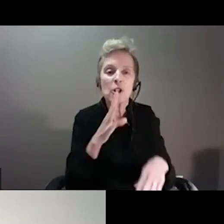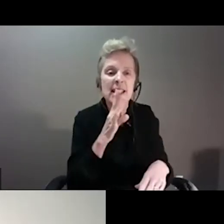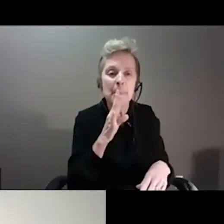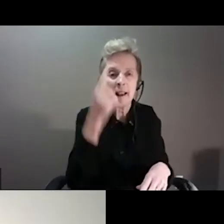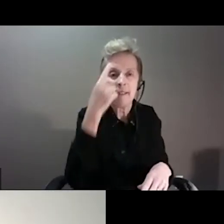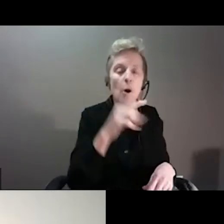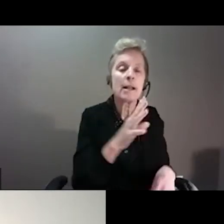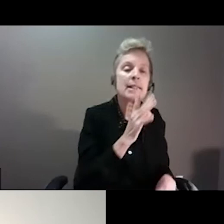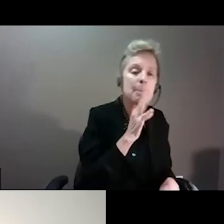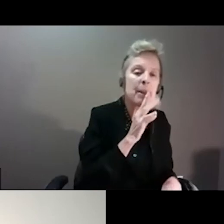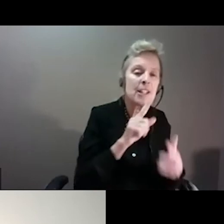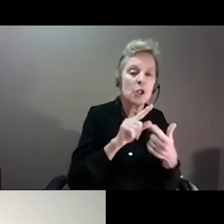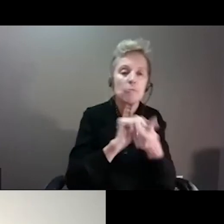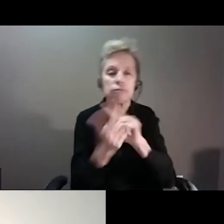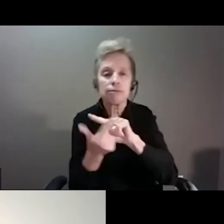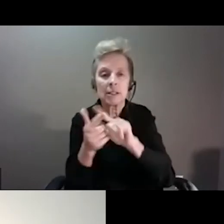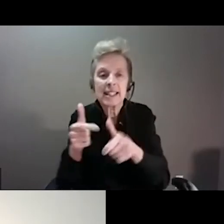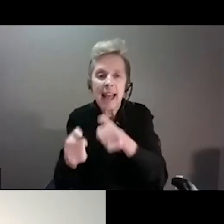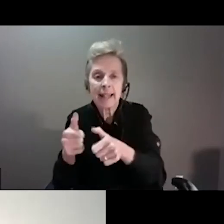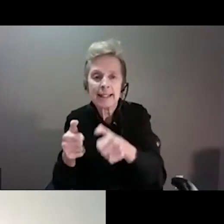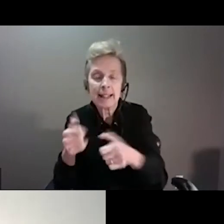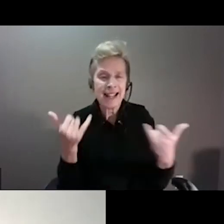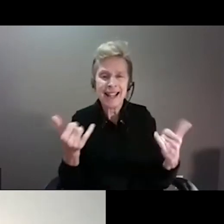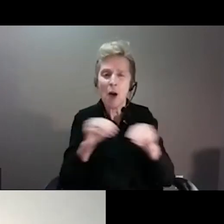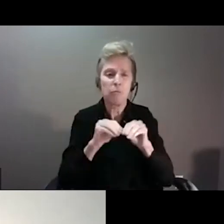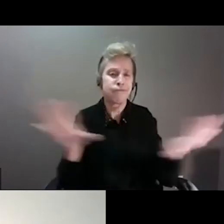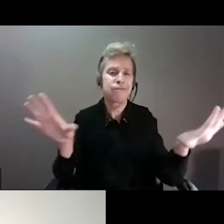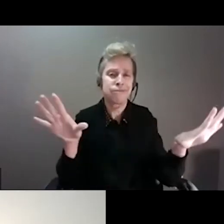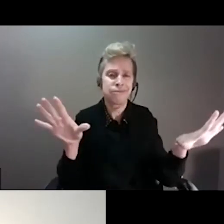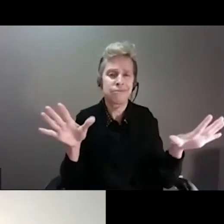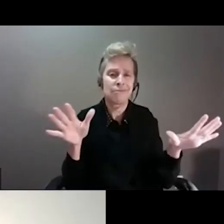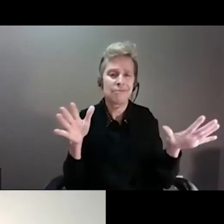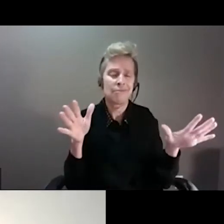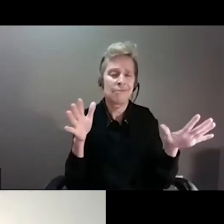text, right? Now it's everywhere. Like it's literally everywhere. So